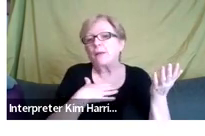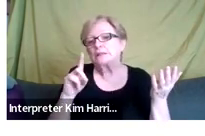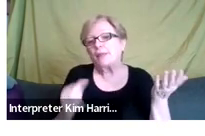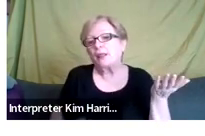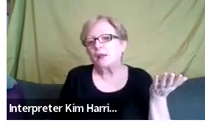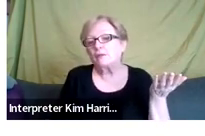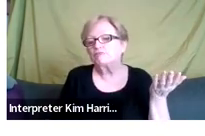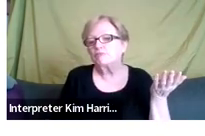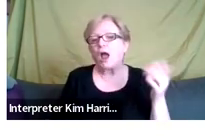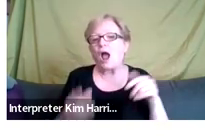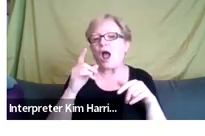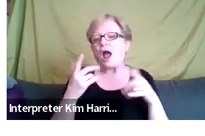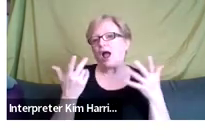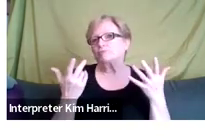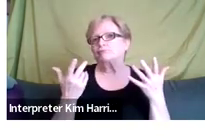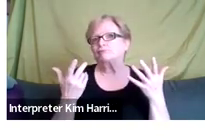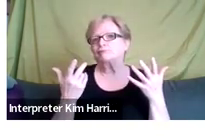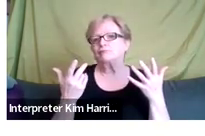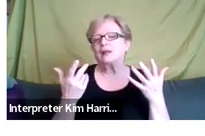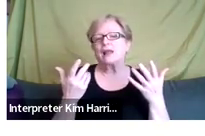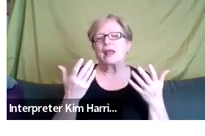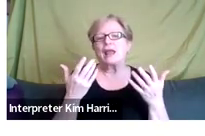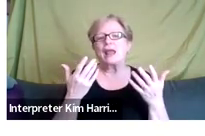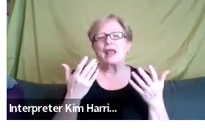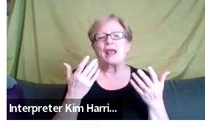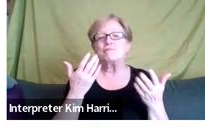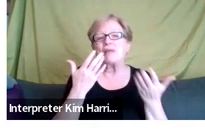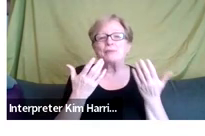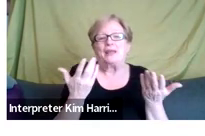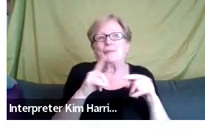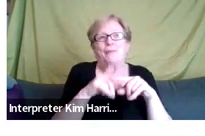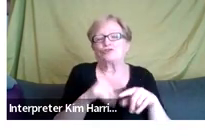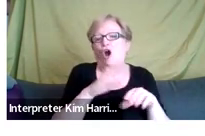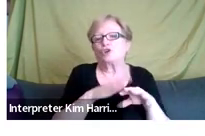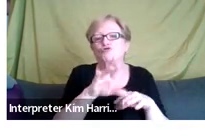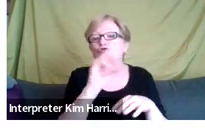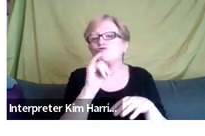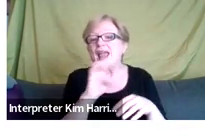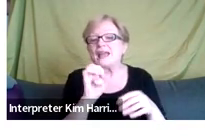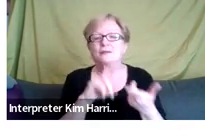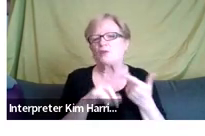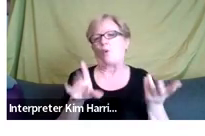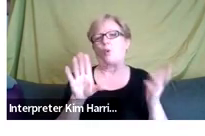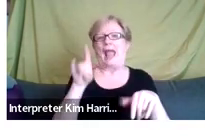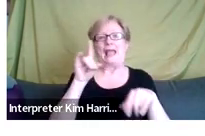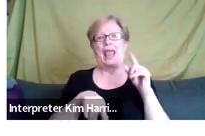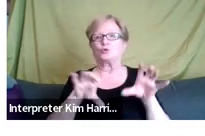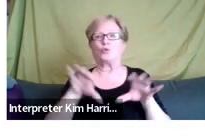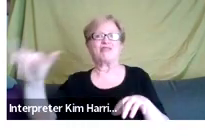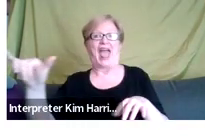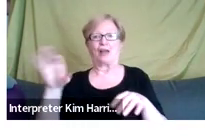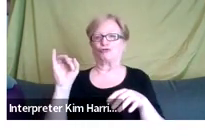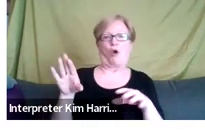or, there could be biases based upon, your race and those type of things. And so